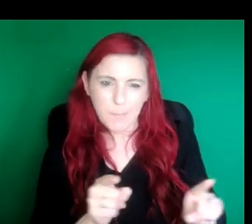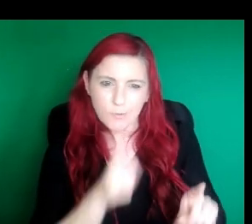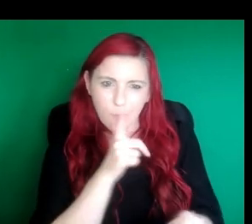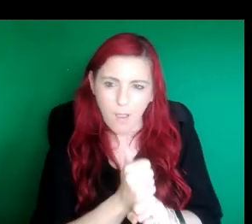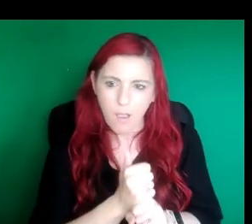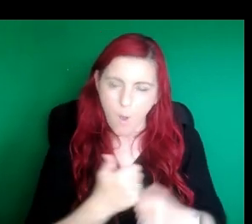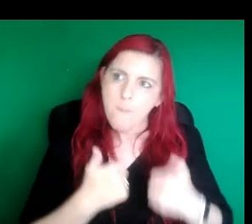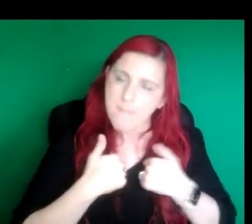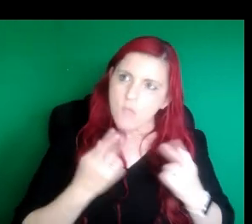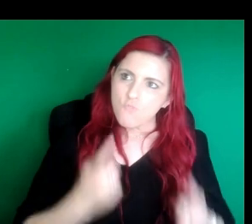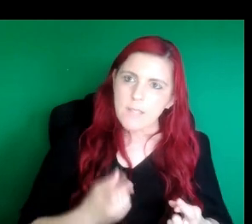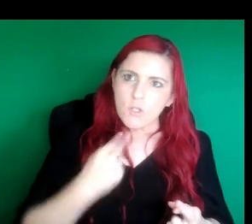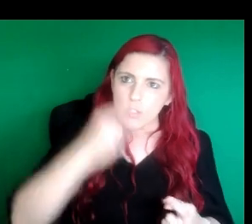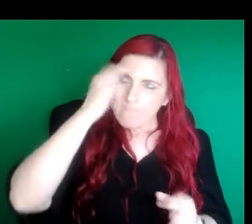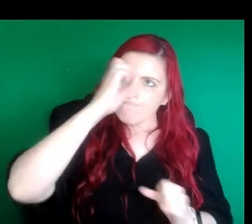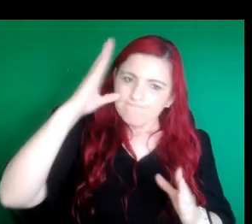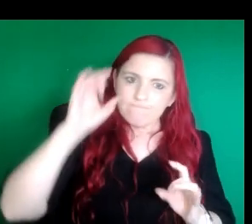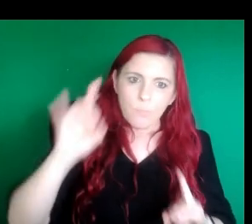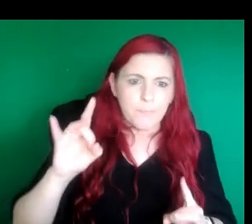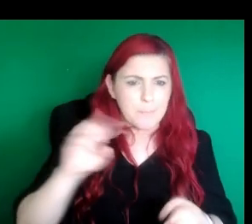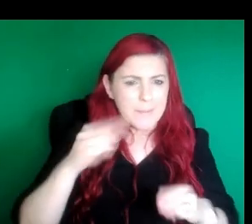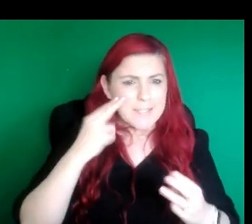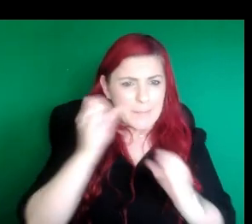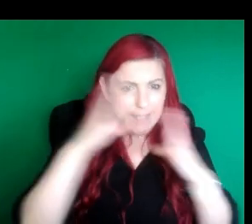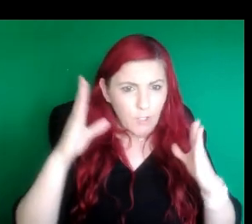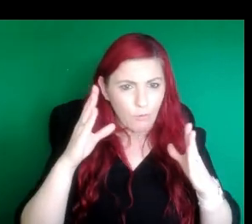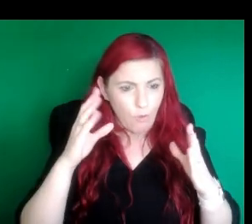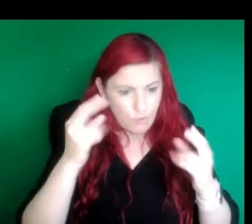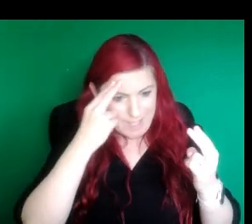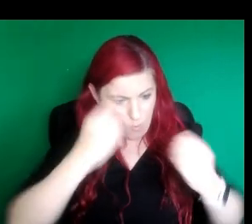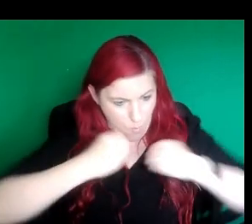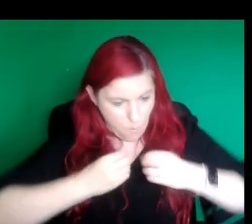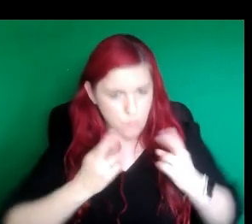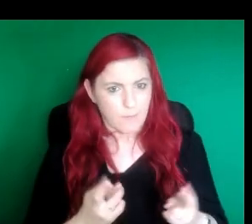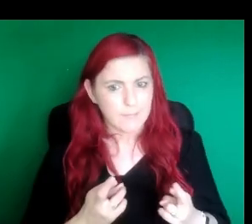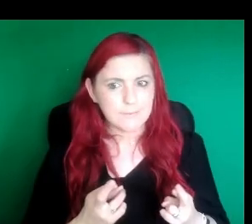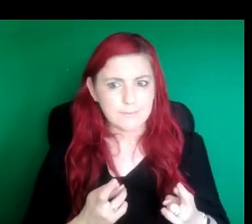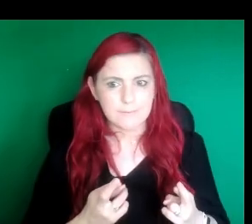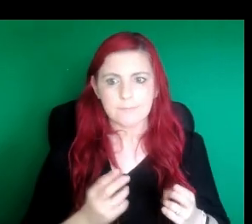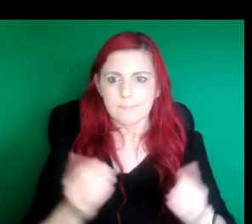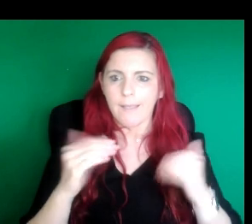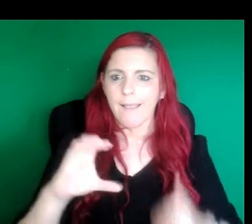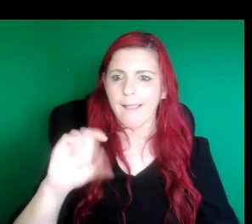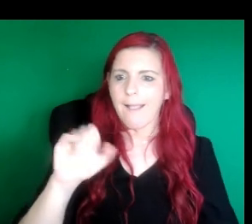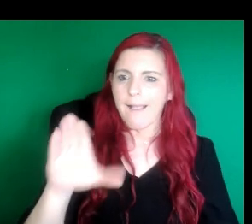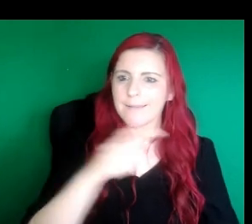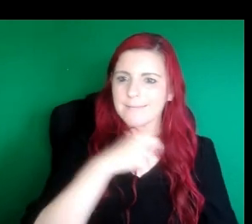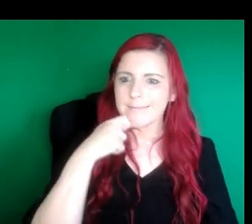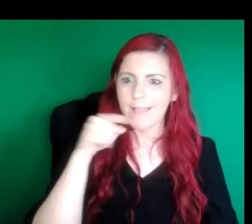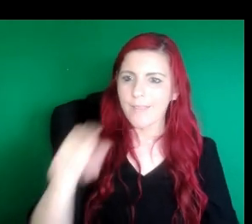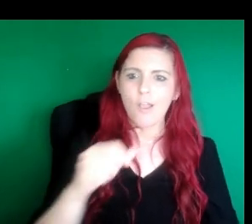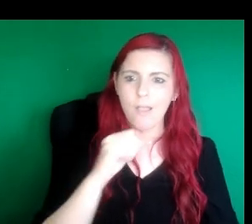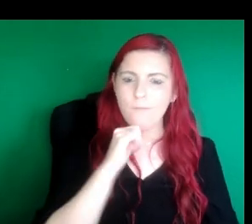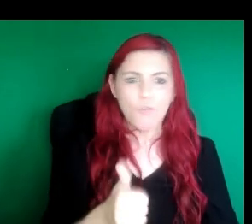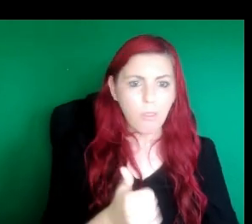rights. And that's but people really, really need to be clear on what their rights are. And this is just from Cahill here, there's